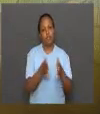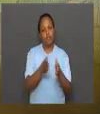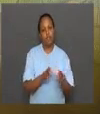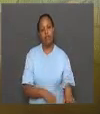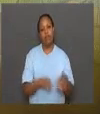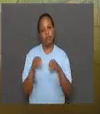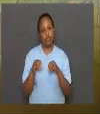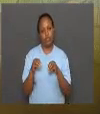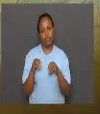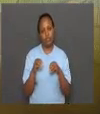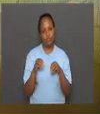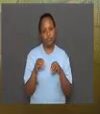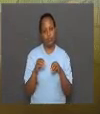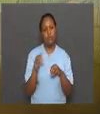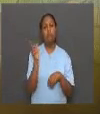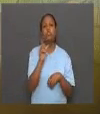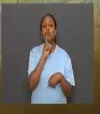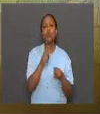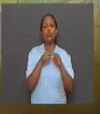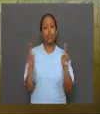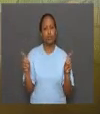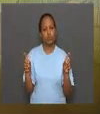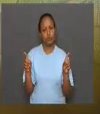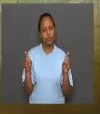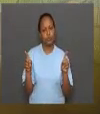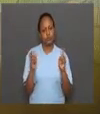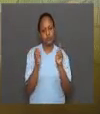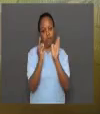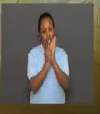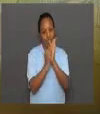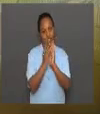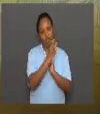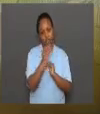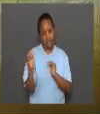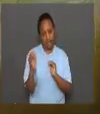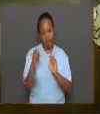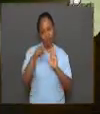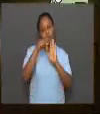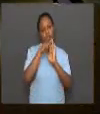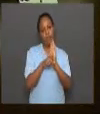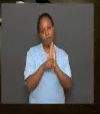Students, what is the difference between laws and rules?